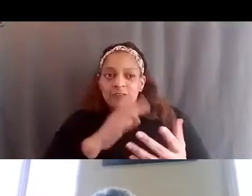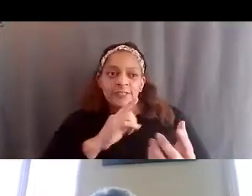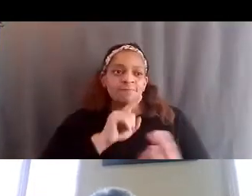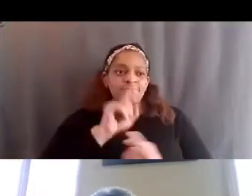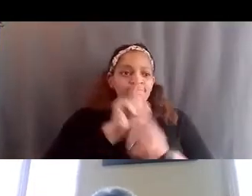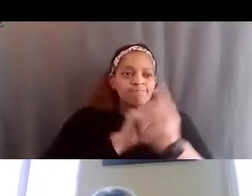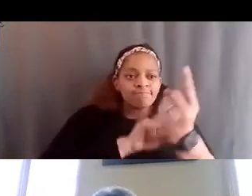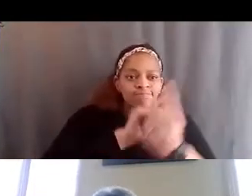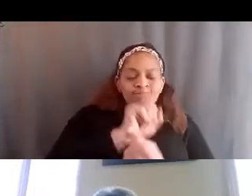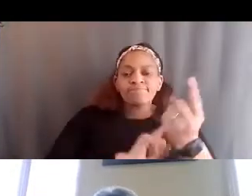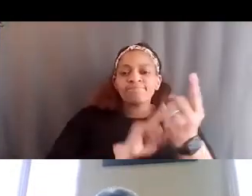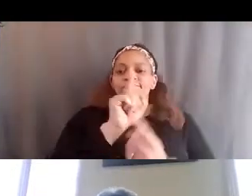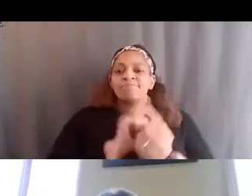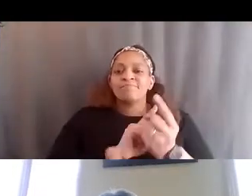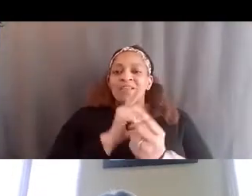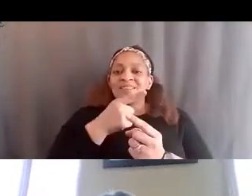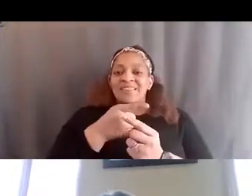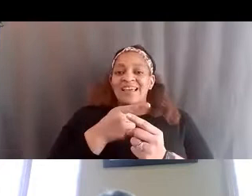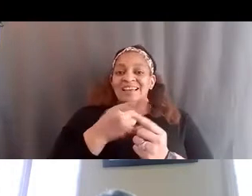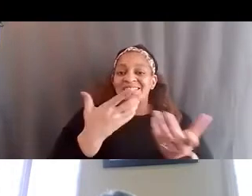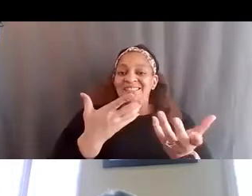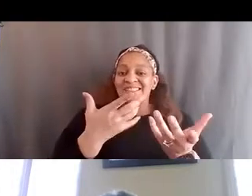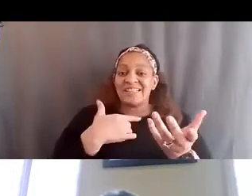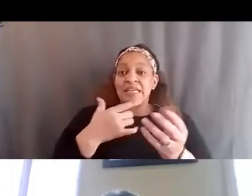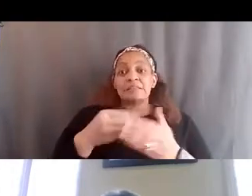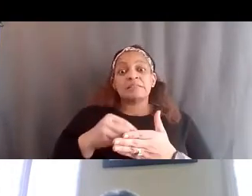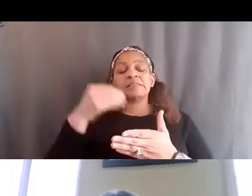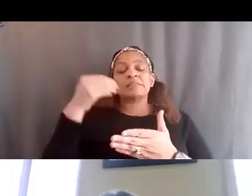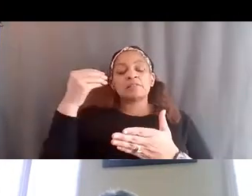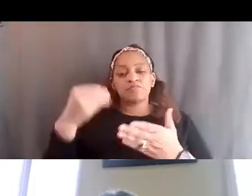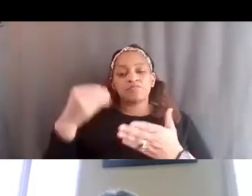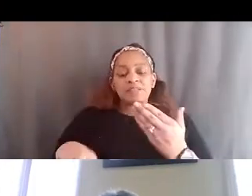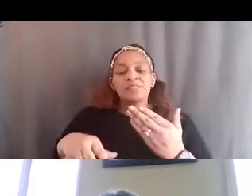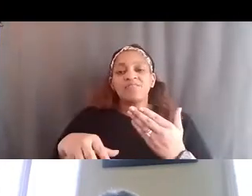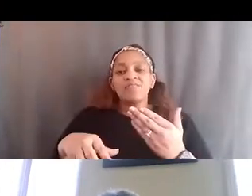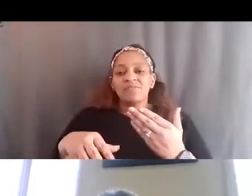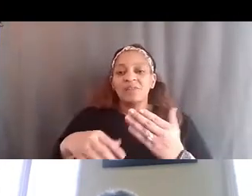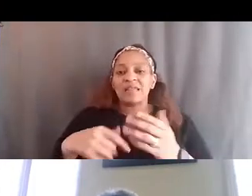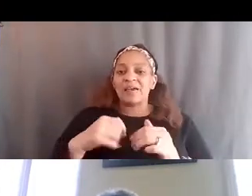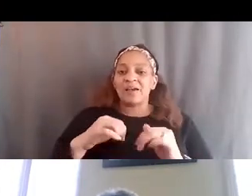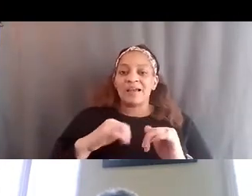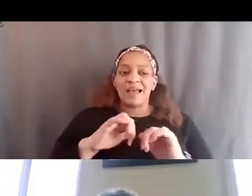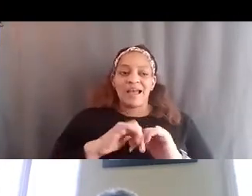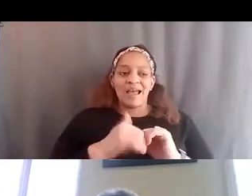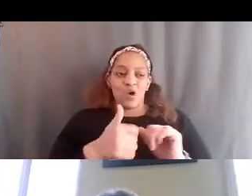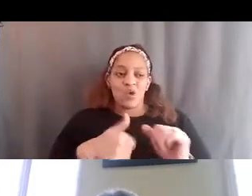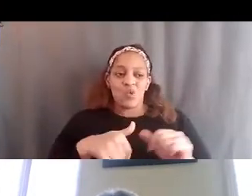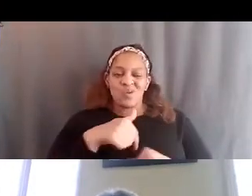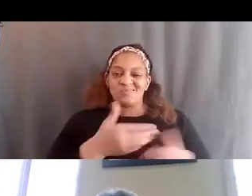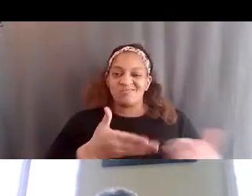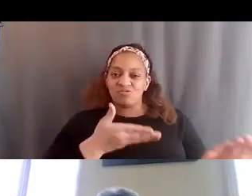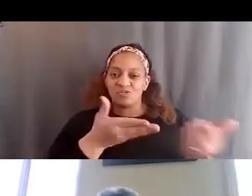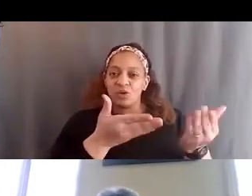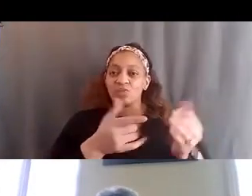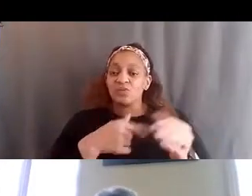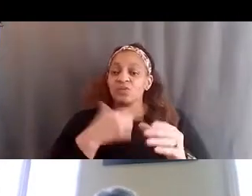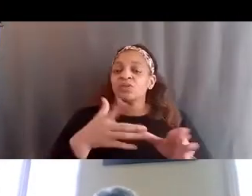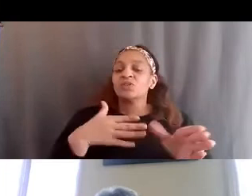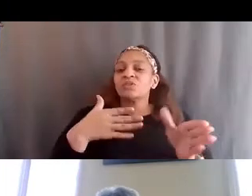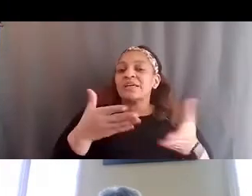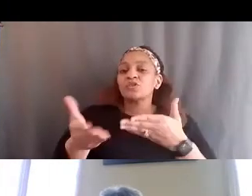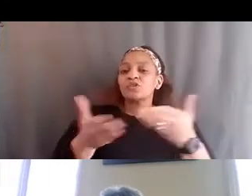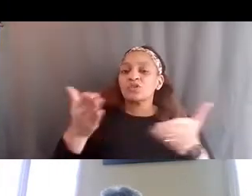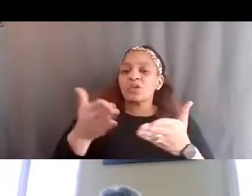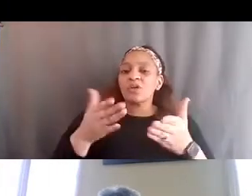provide services to people. So if we want to really serve people in the community in an individualized way